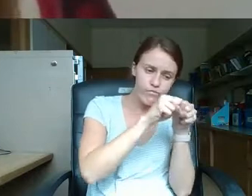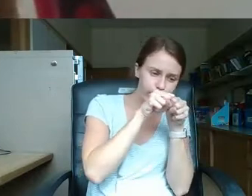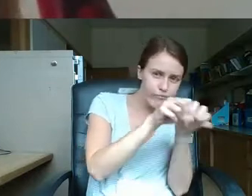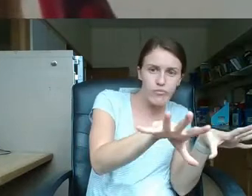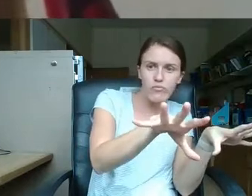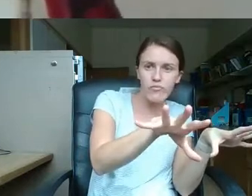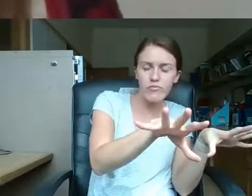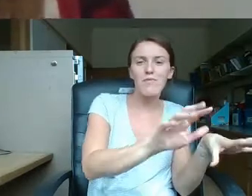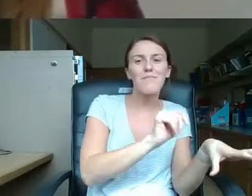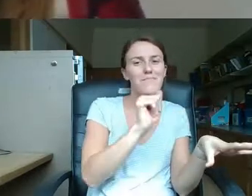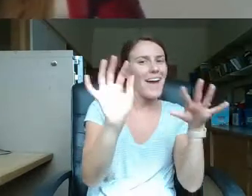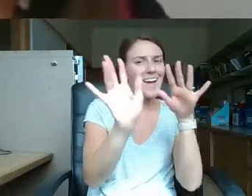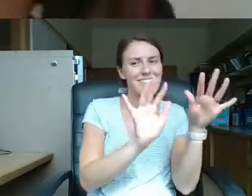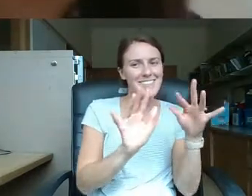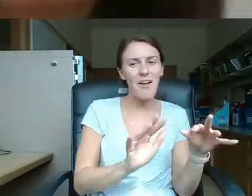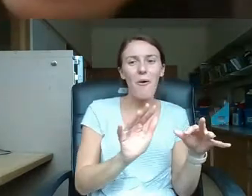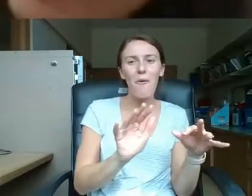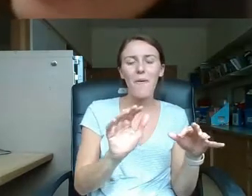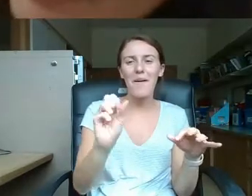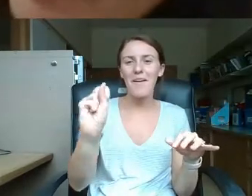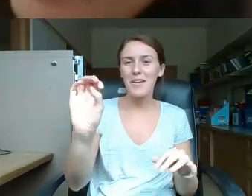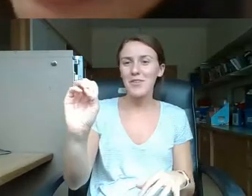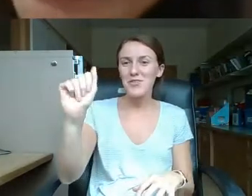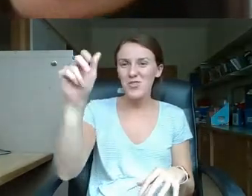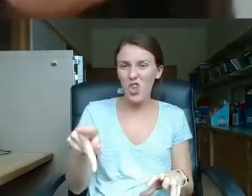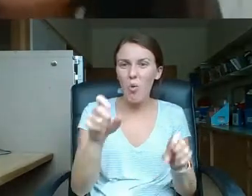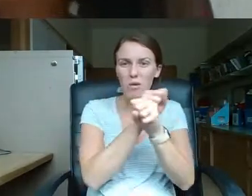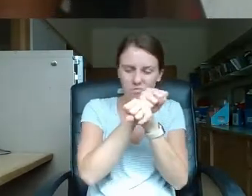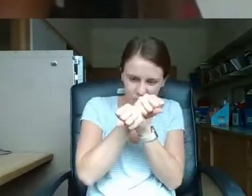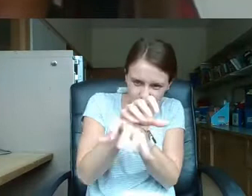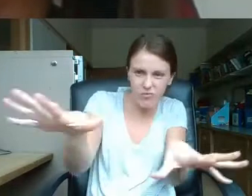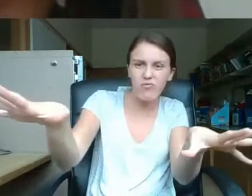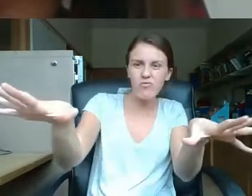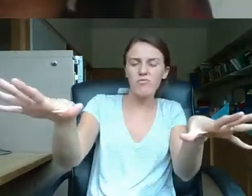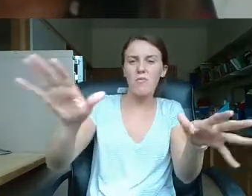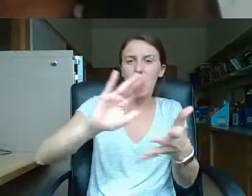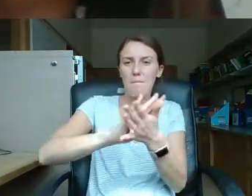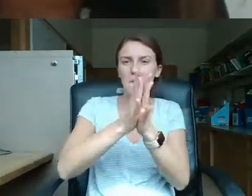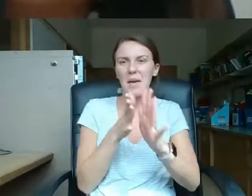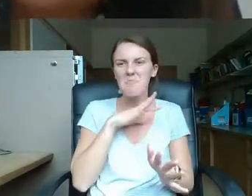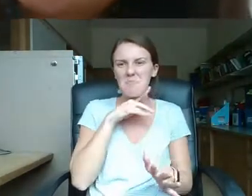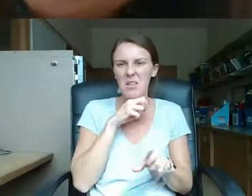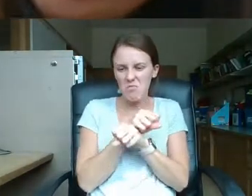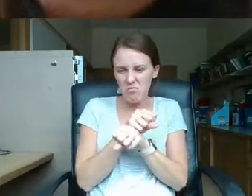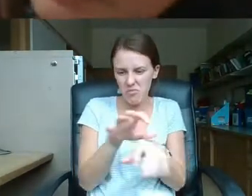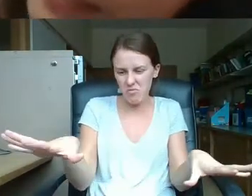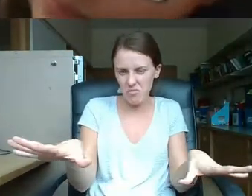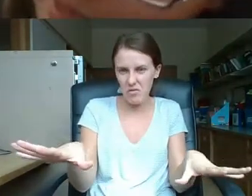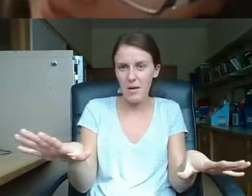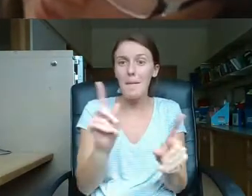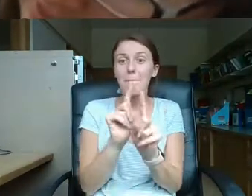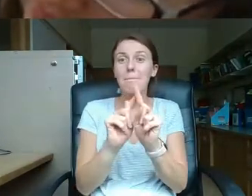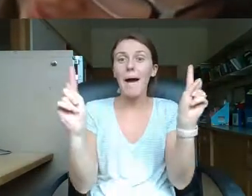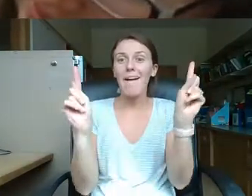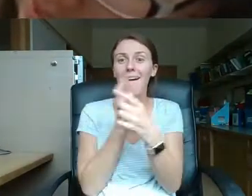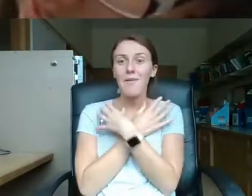soap flakes, silly Miss Quella. He has slipped and slid. Oh, what fun he had with a smile